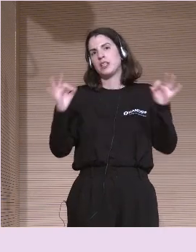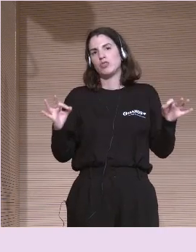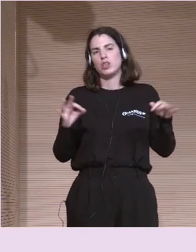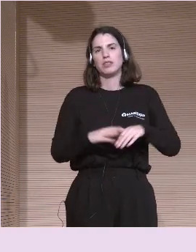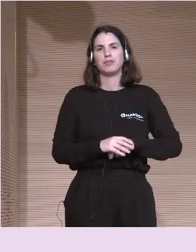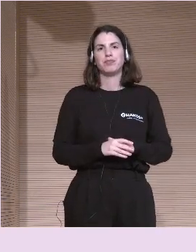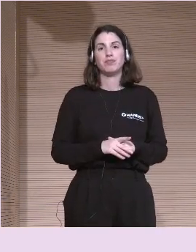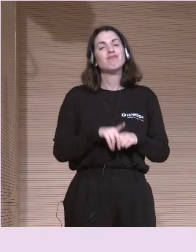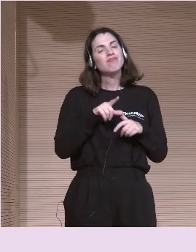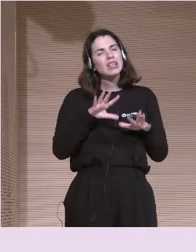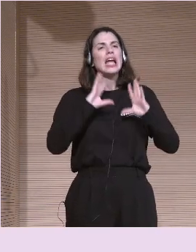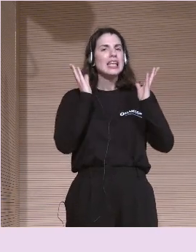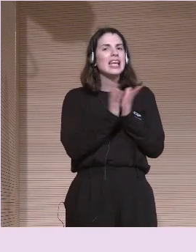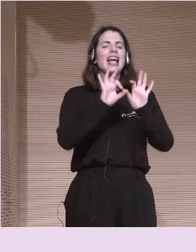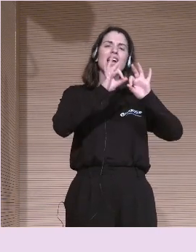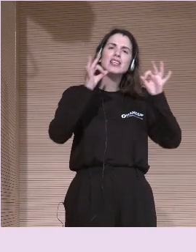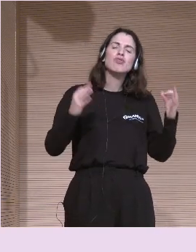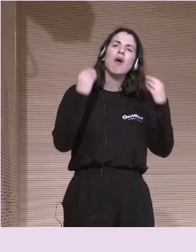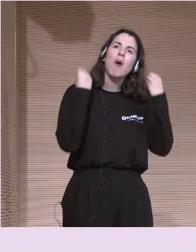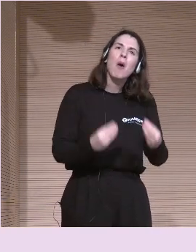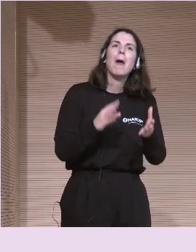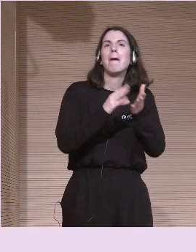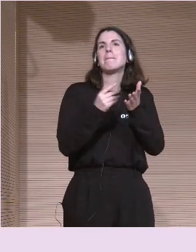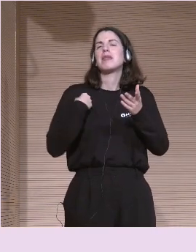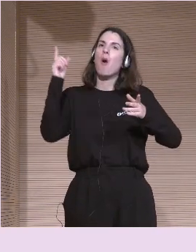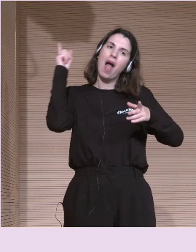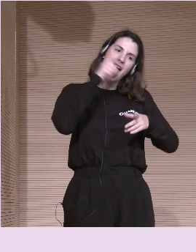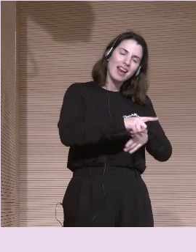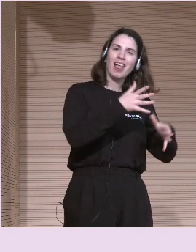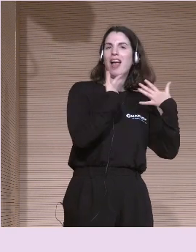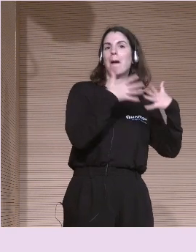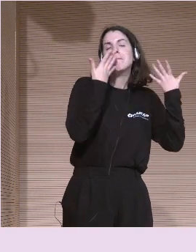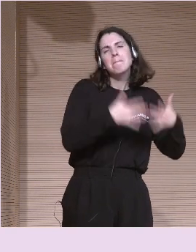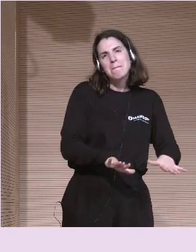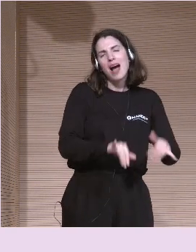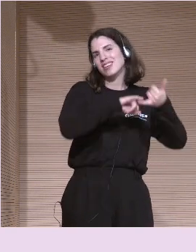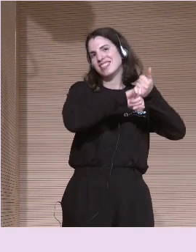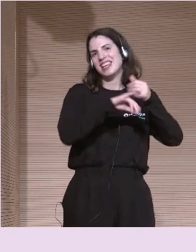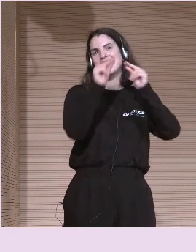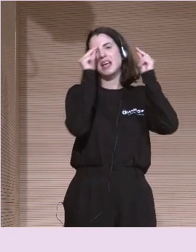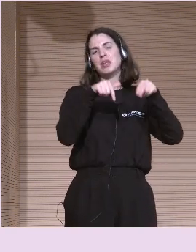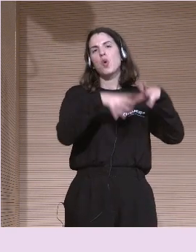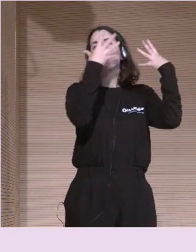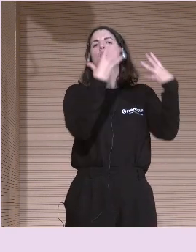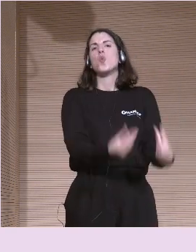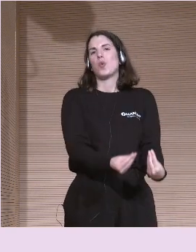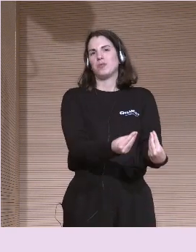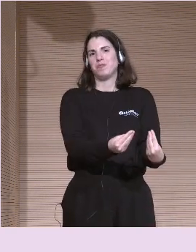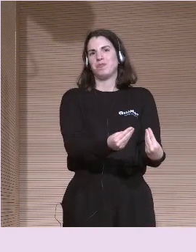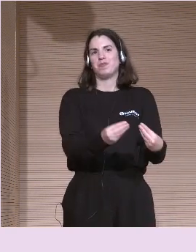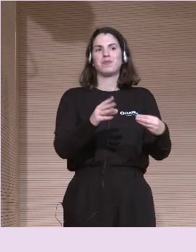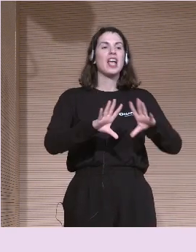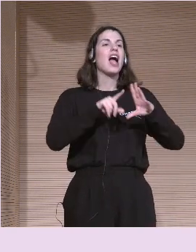I stayed. But we've got 8,000 or so of these discs, and actually they make a very beautiful display. And this is a kind of